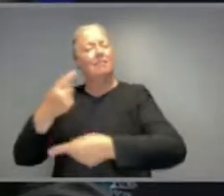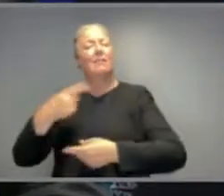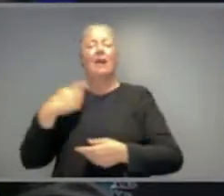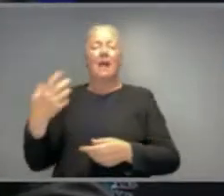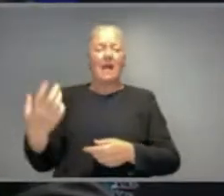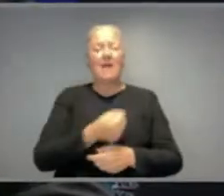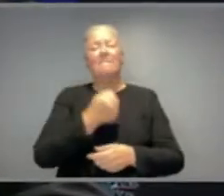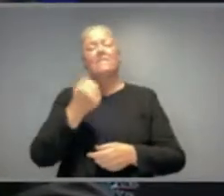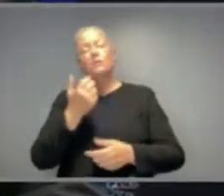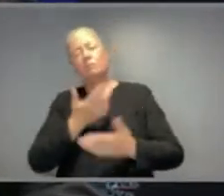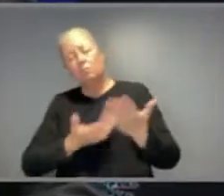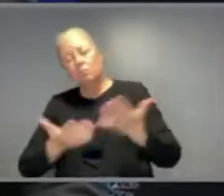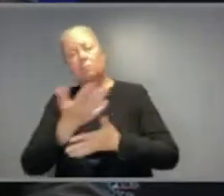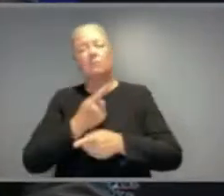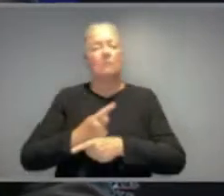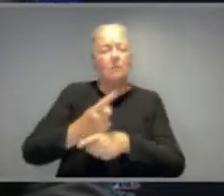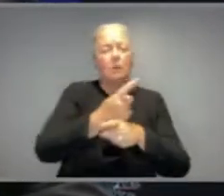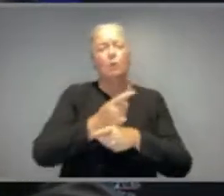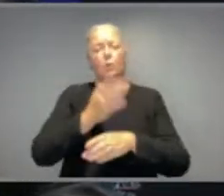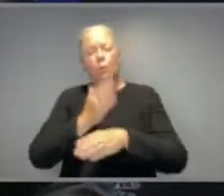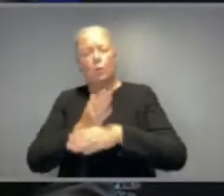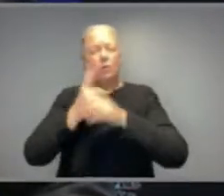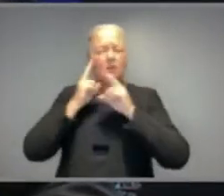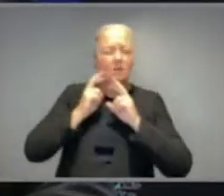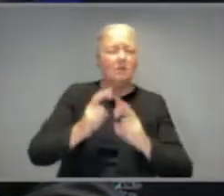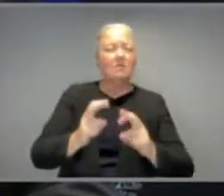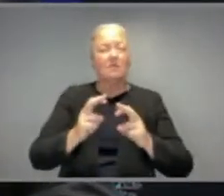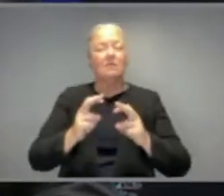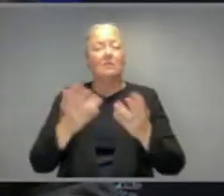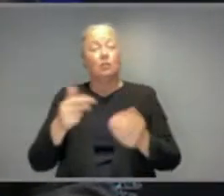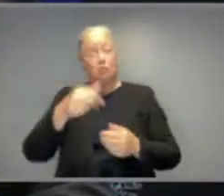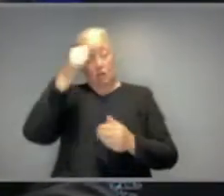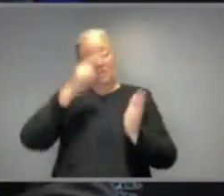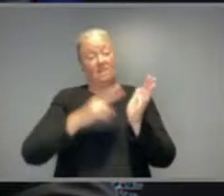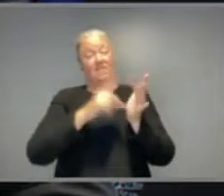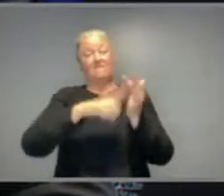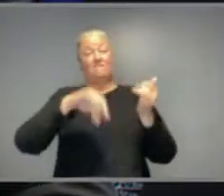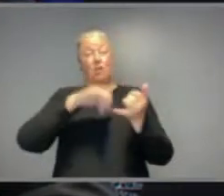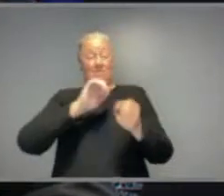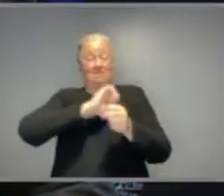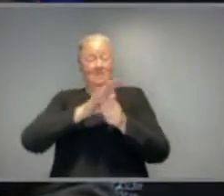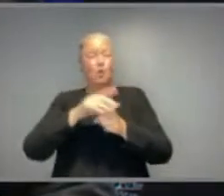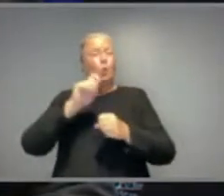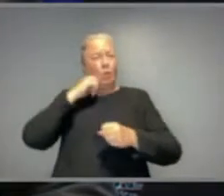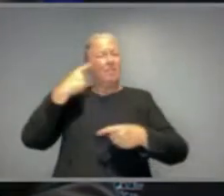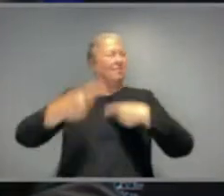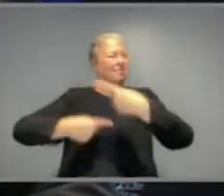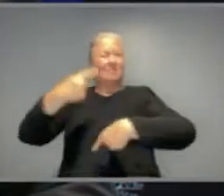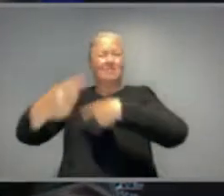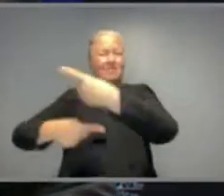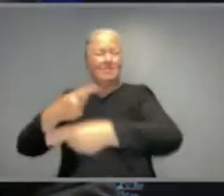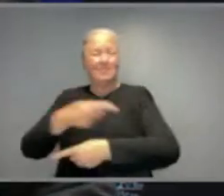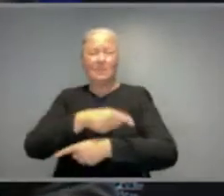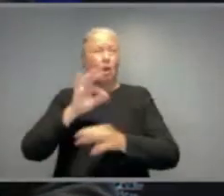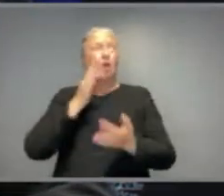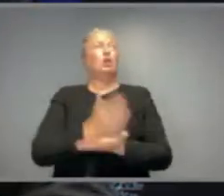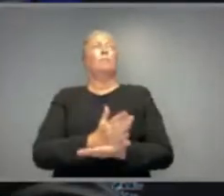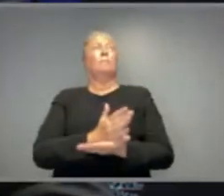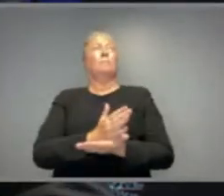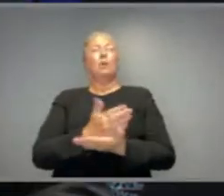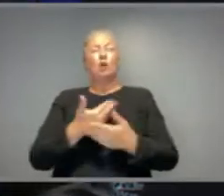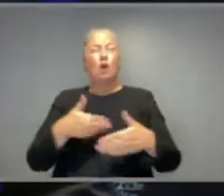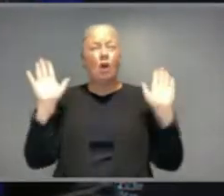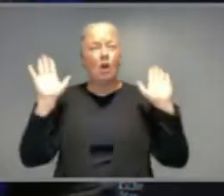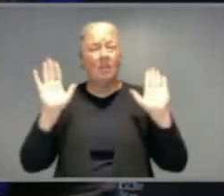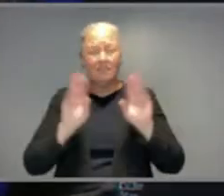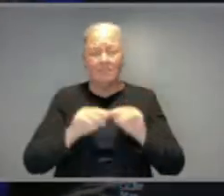we will continue to ask all of those questions. Why? Because the virus doesn't stop and it keeps evolving, and we need to keep doing the work involving the